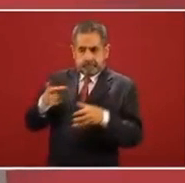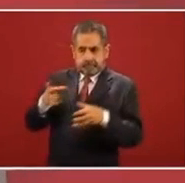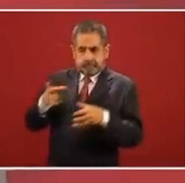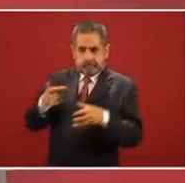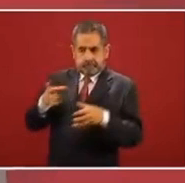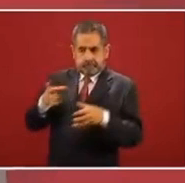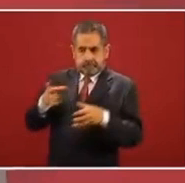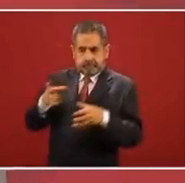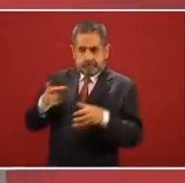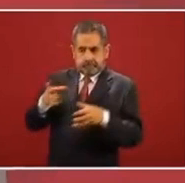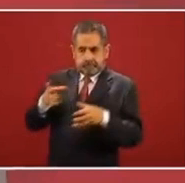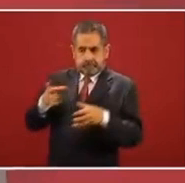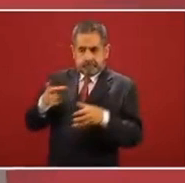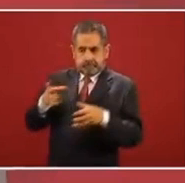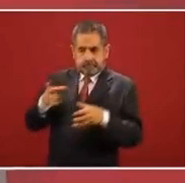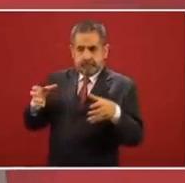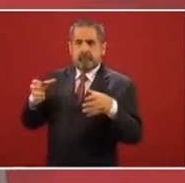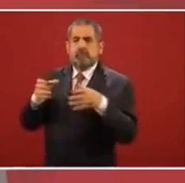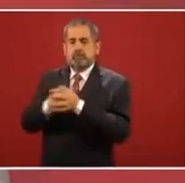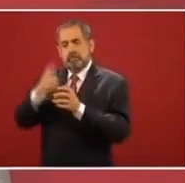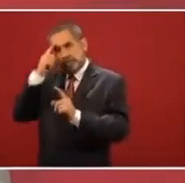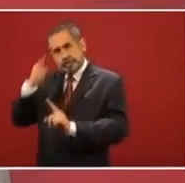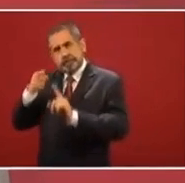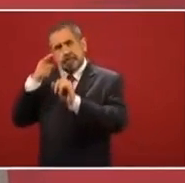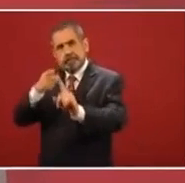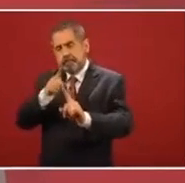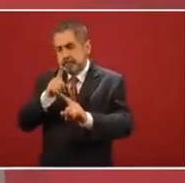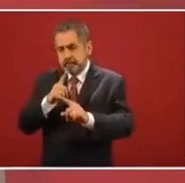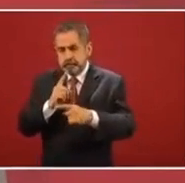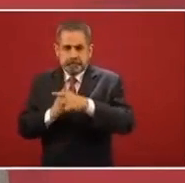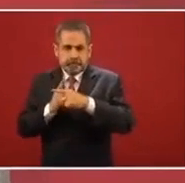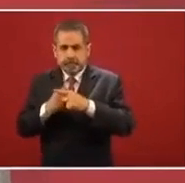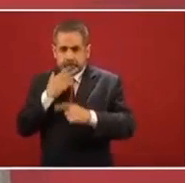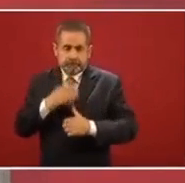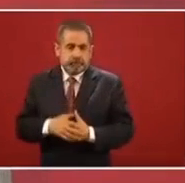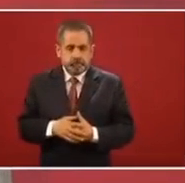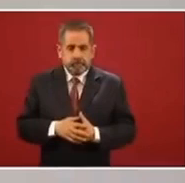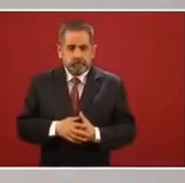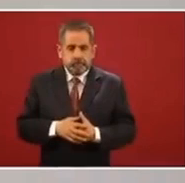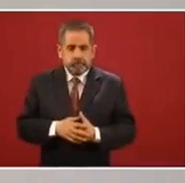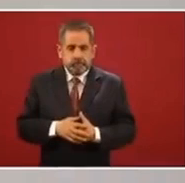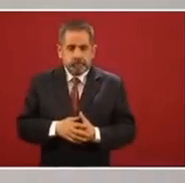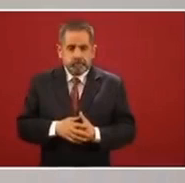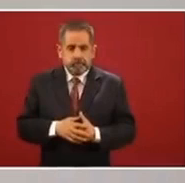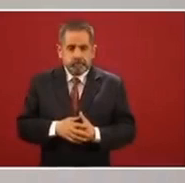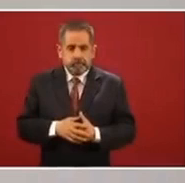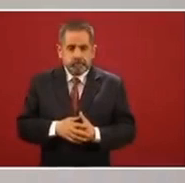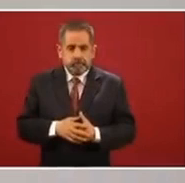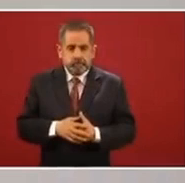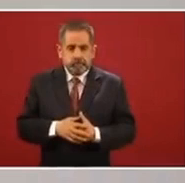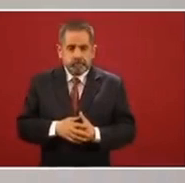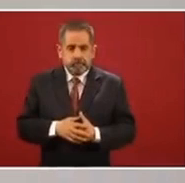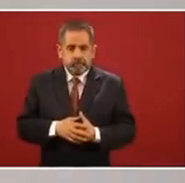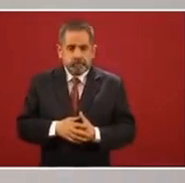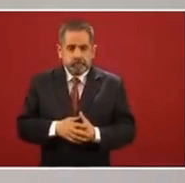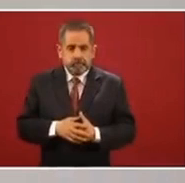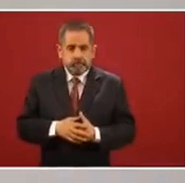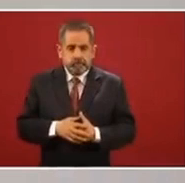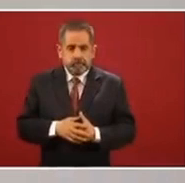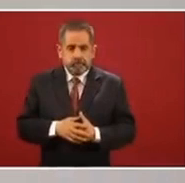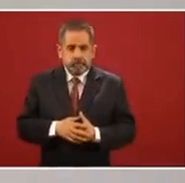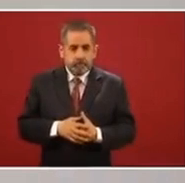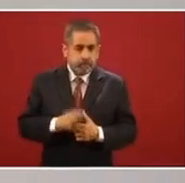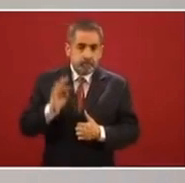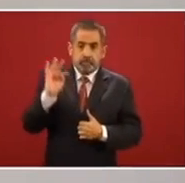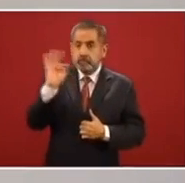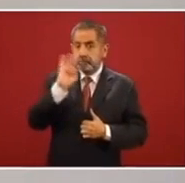for this unity of purposes. Si eso llegara a ser la situación And if that became the